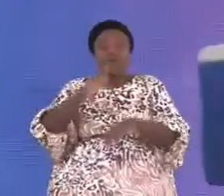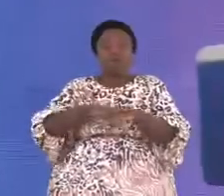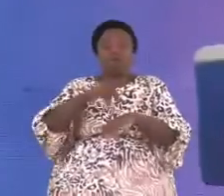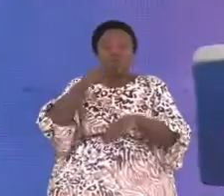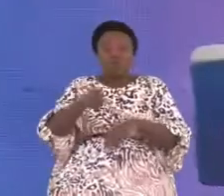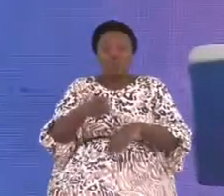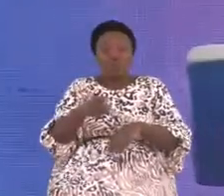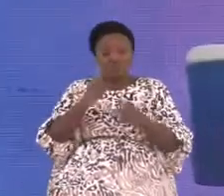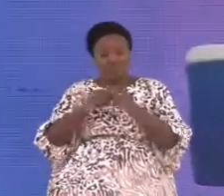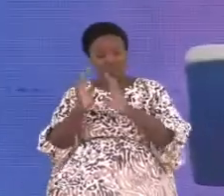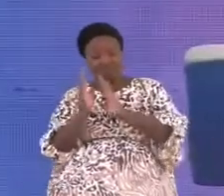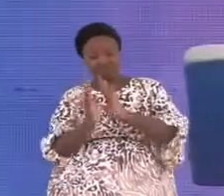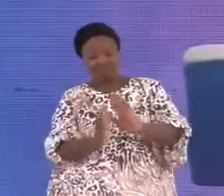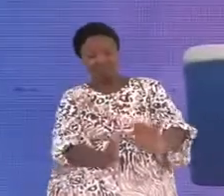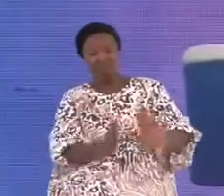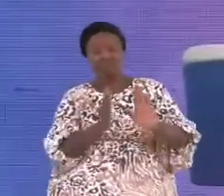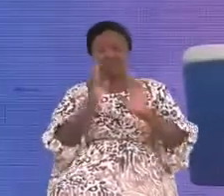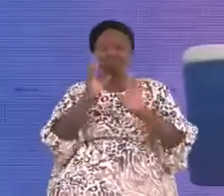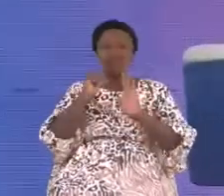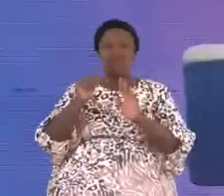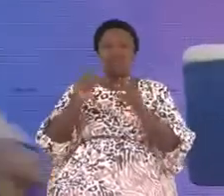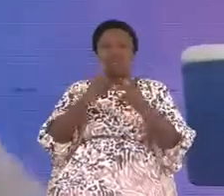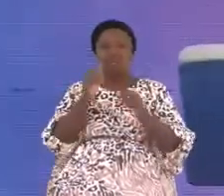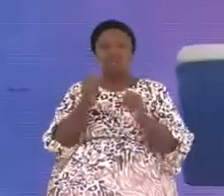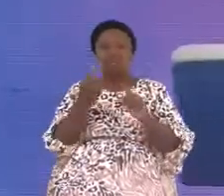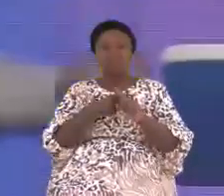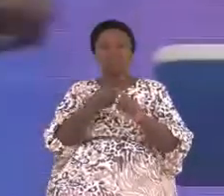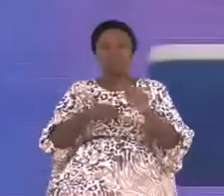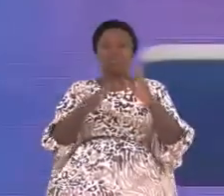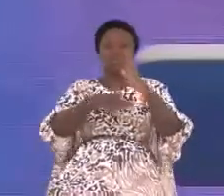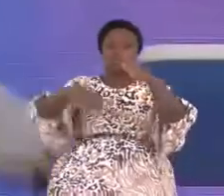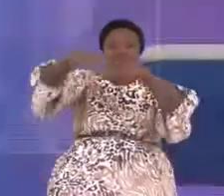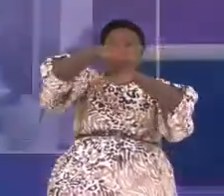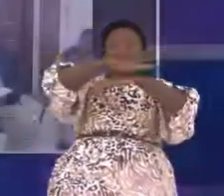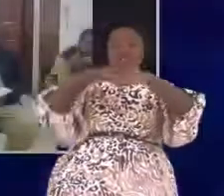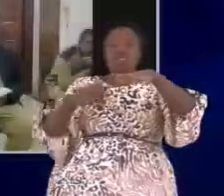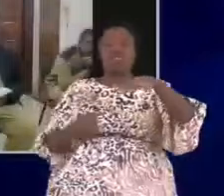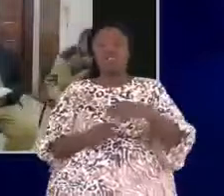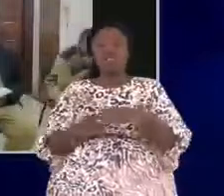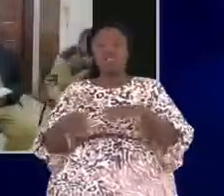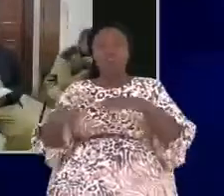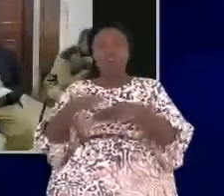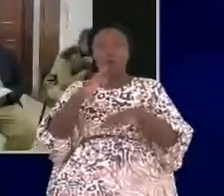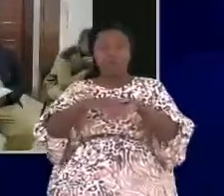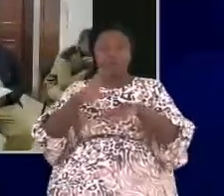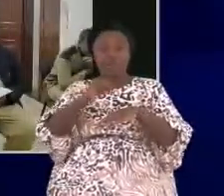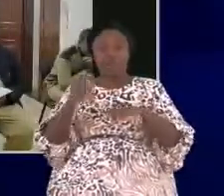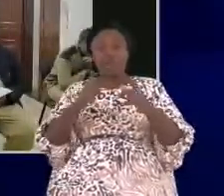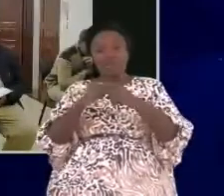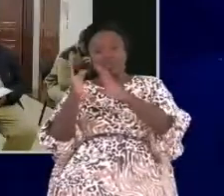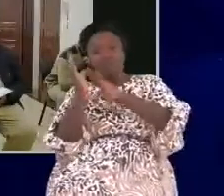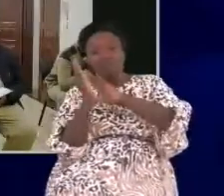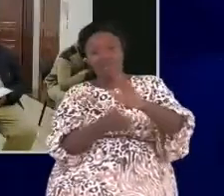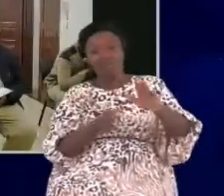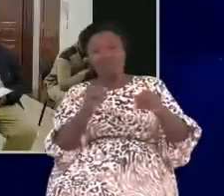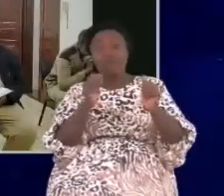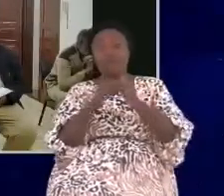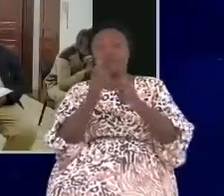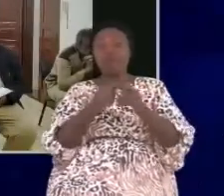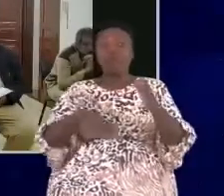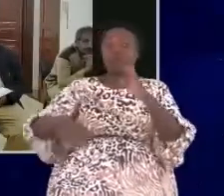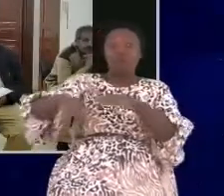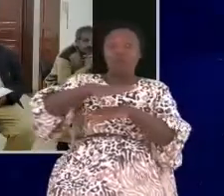let them from the shield above. He let them from the shelter and all from the